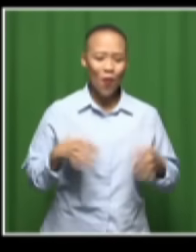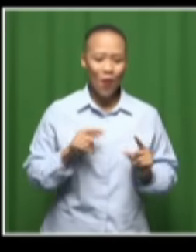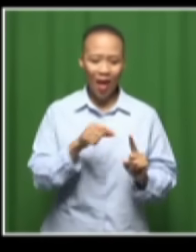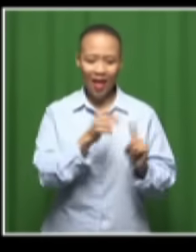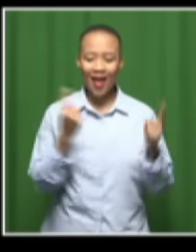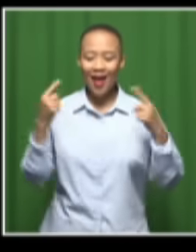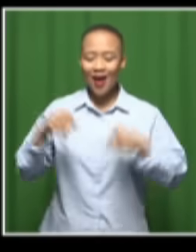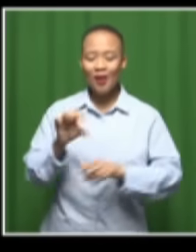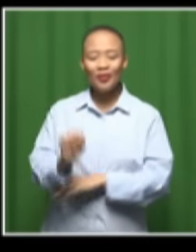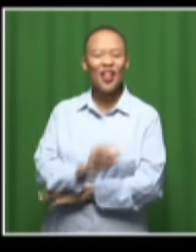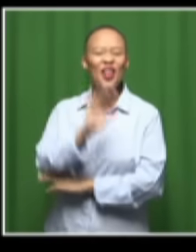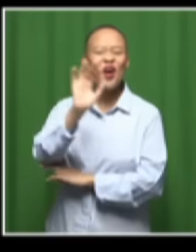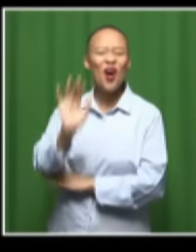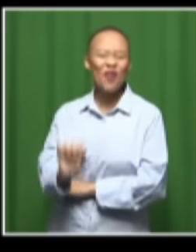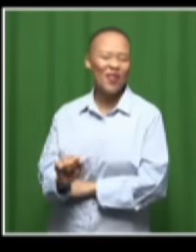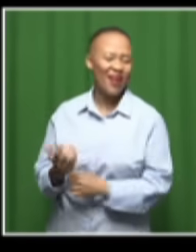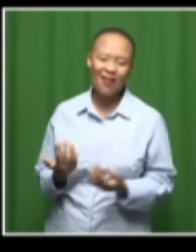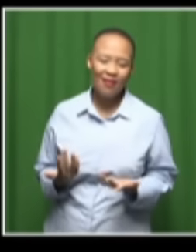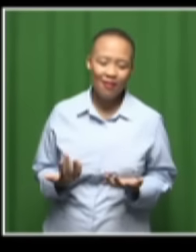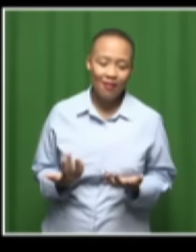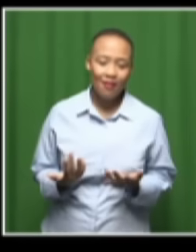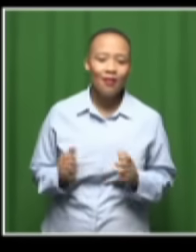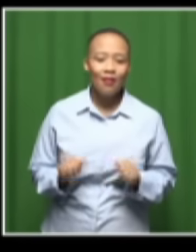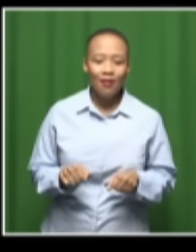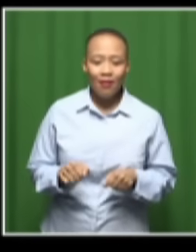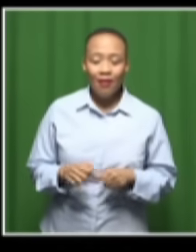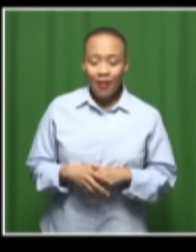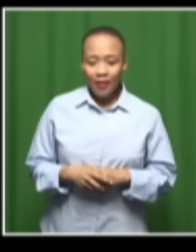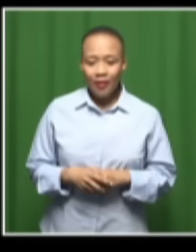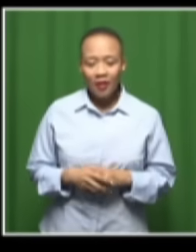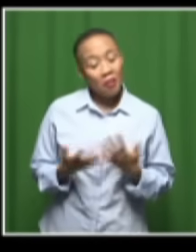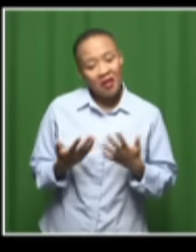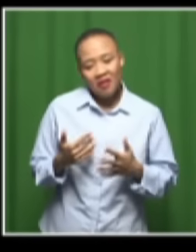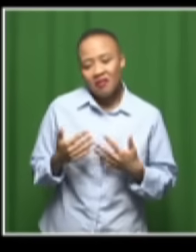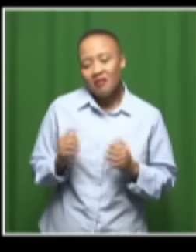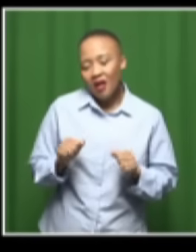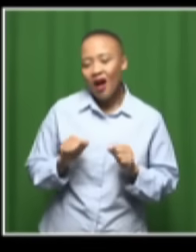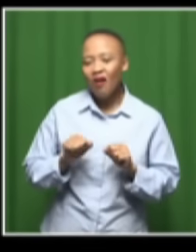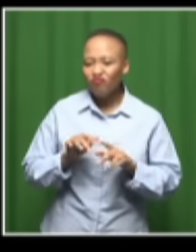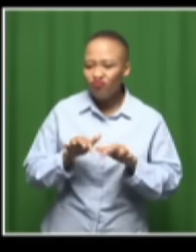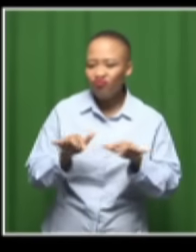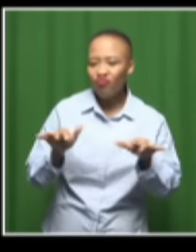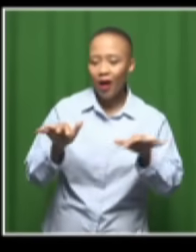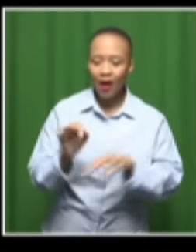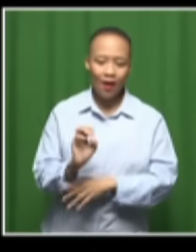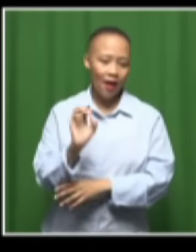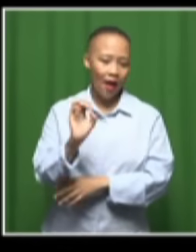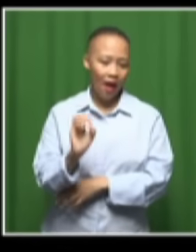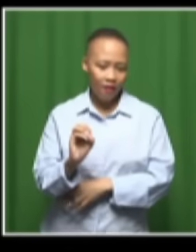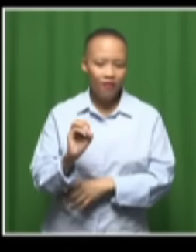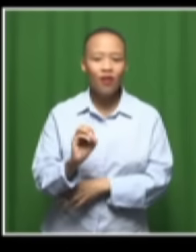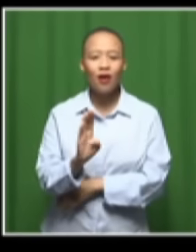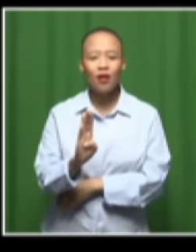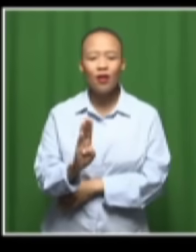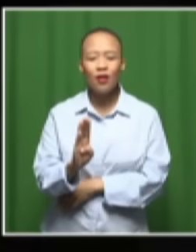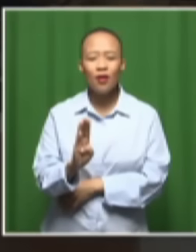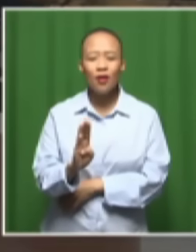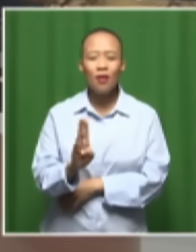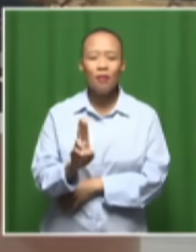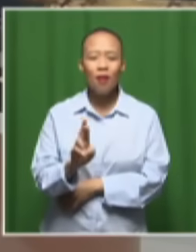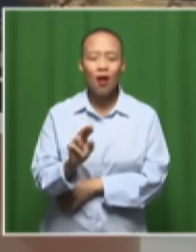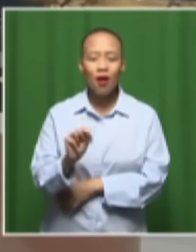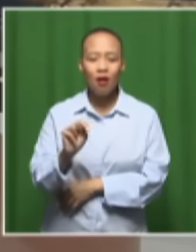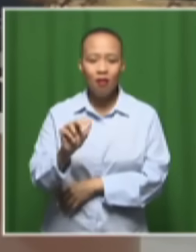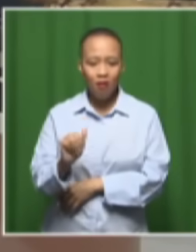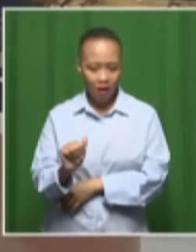And then suddenly through the day, I also saw AKA trending as well, because I mean the late AKA and Burna Boy, didn't they have a sort of